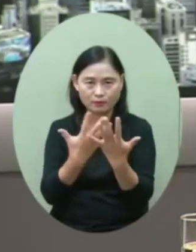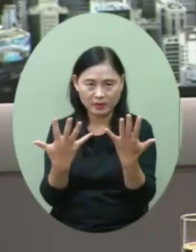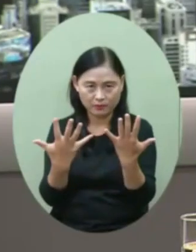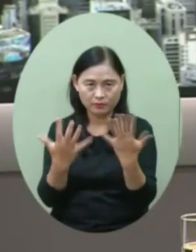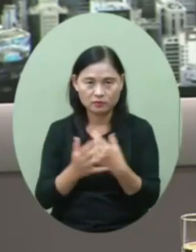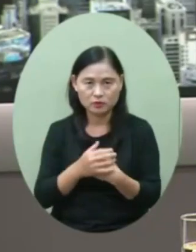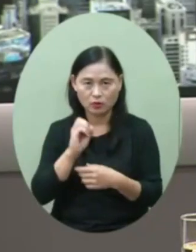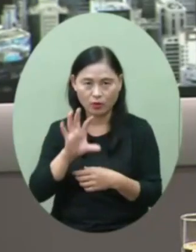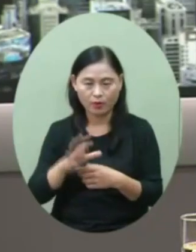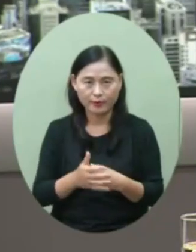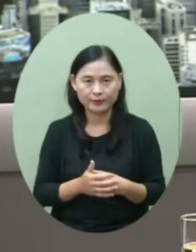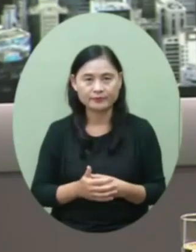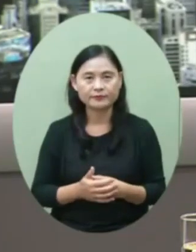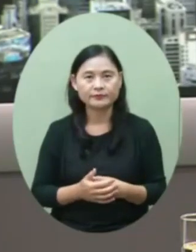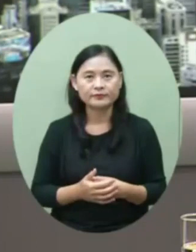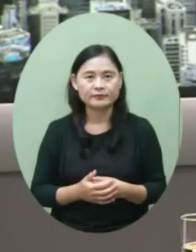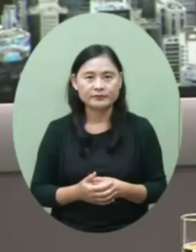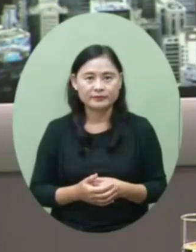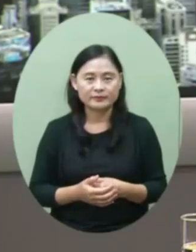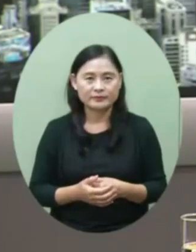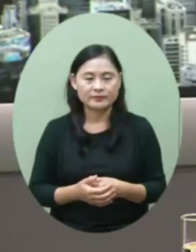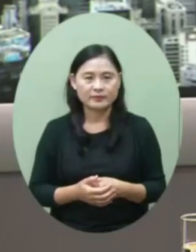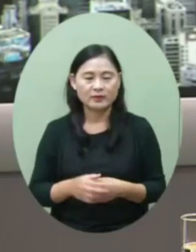And then Article 55